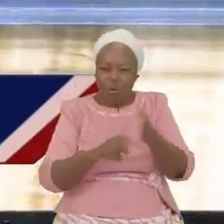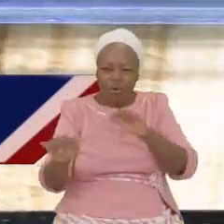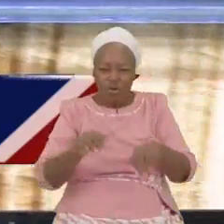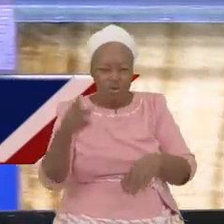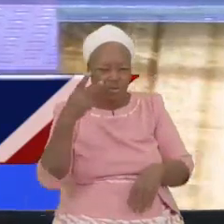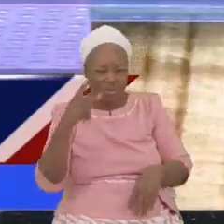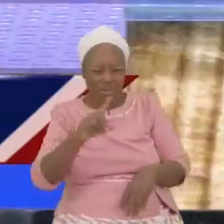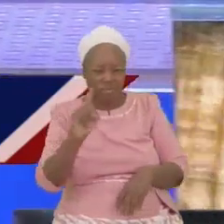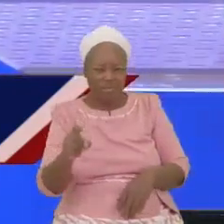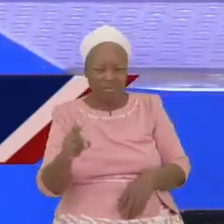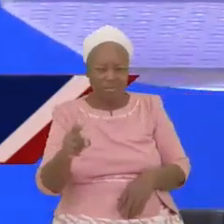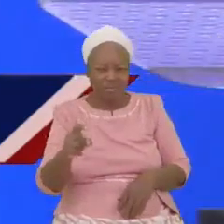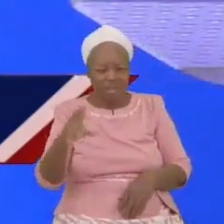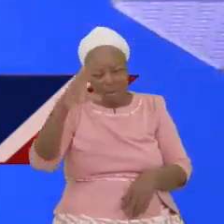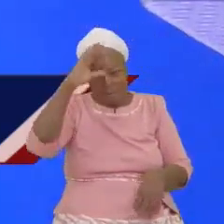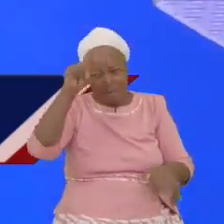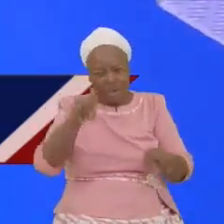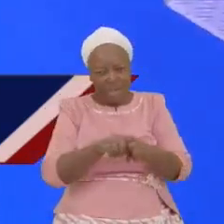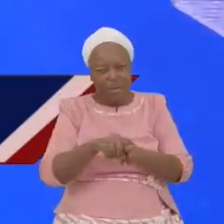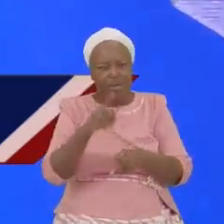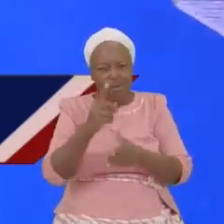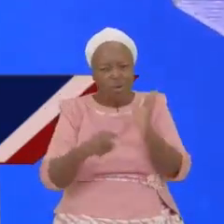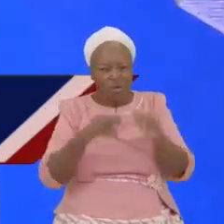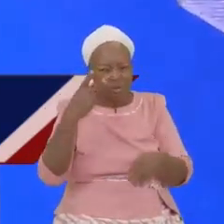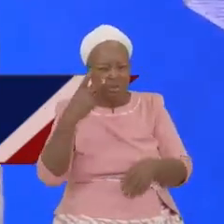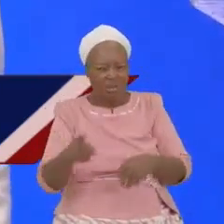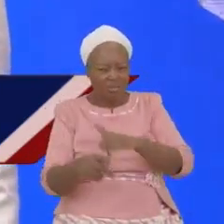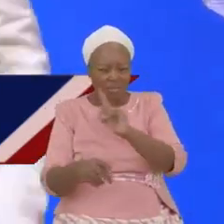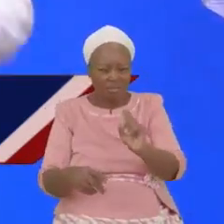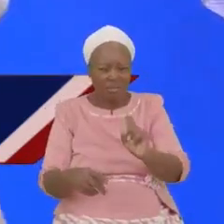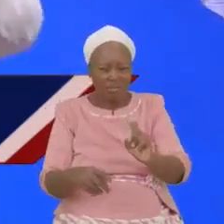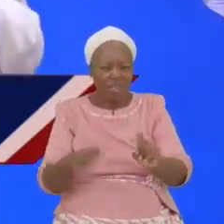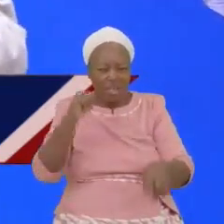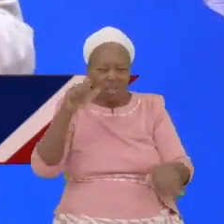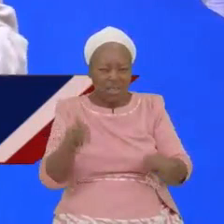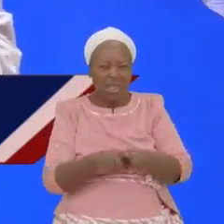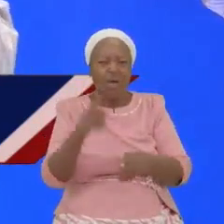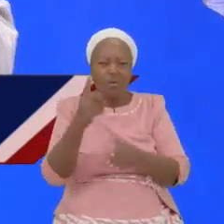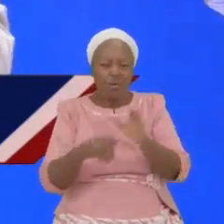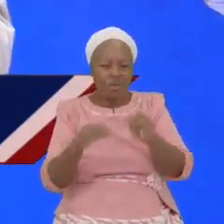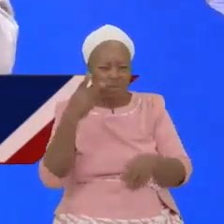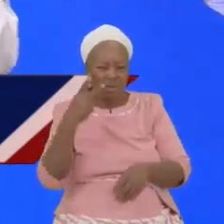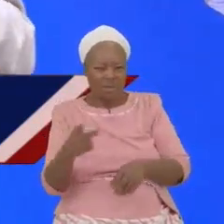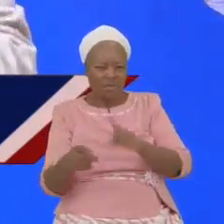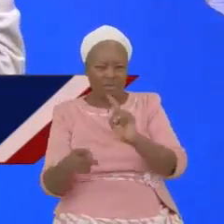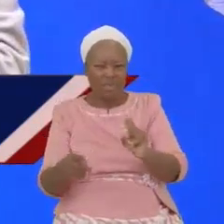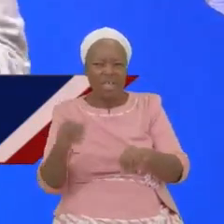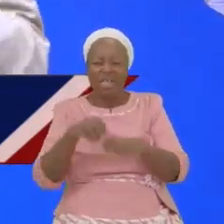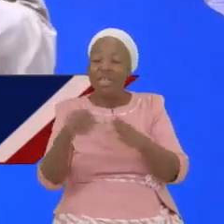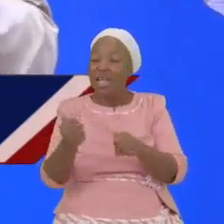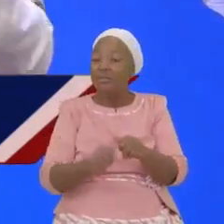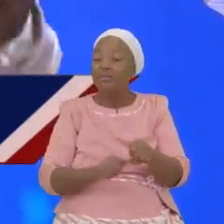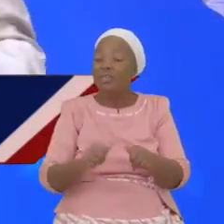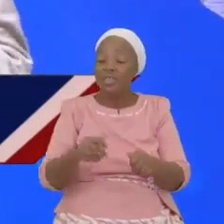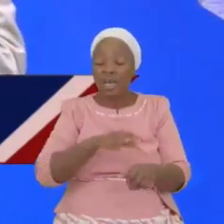seest thou? Sister, what seest thou? In any situation, you will see